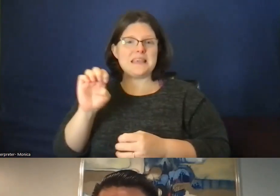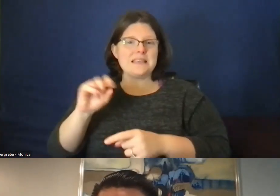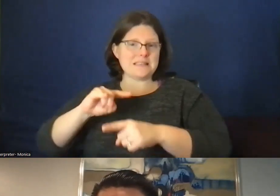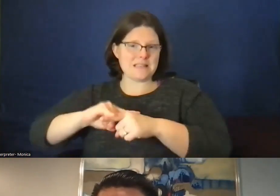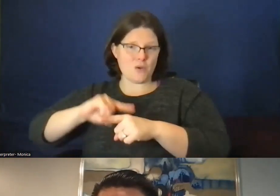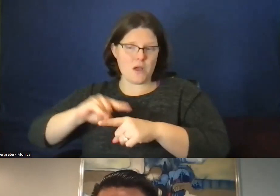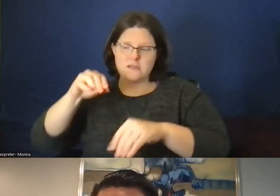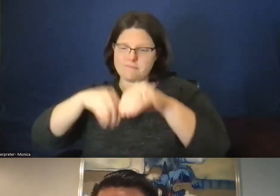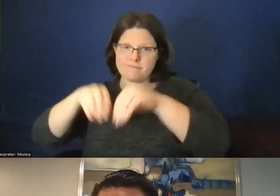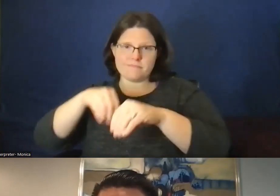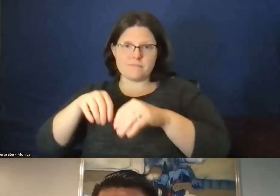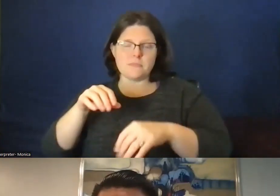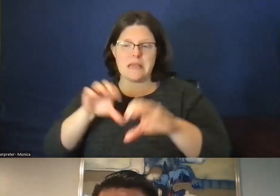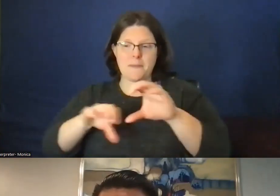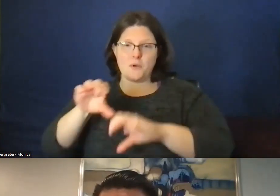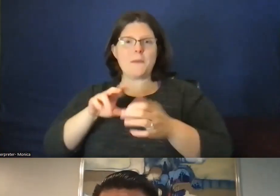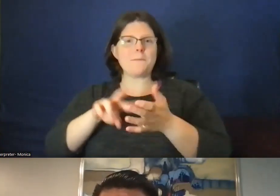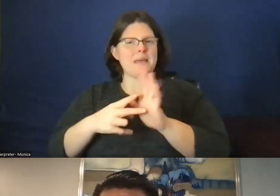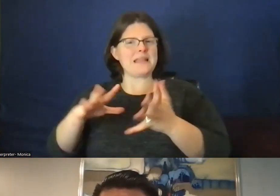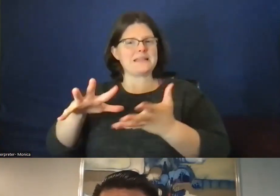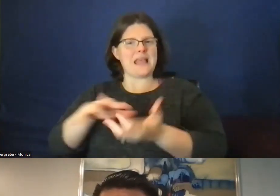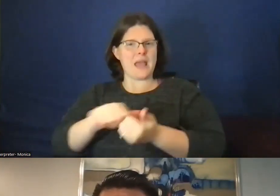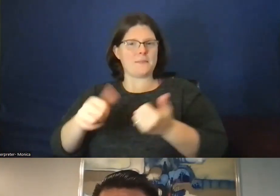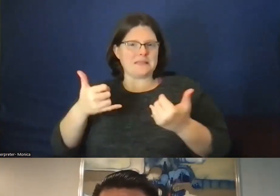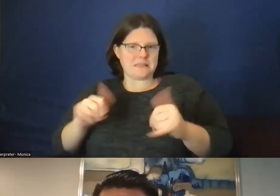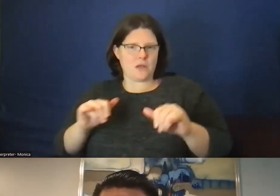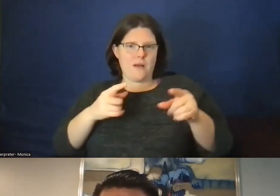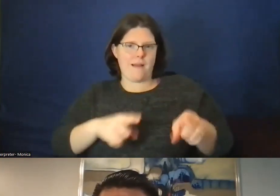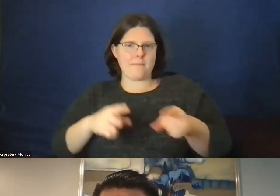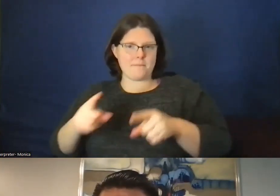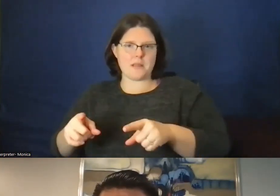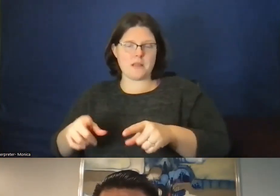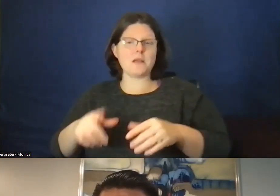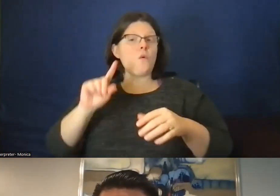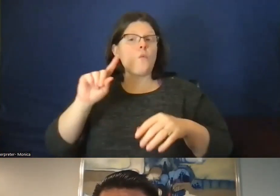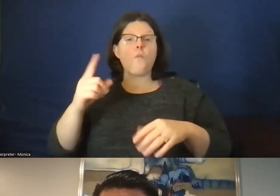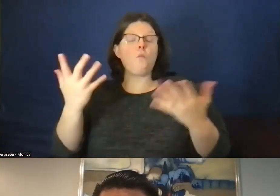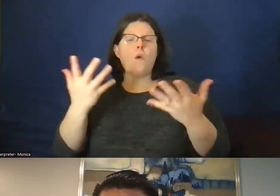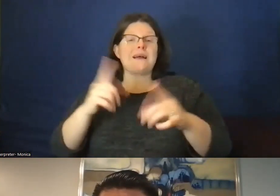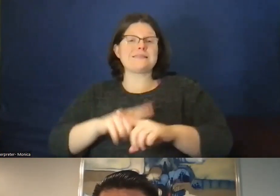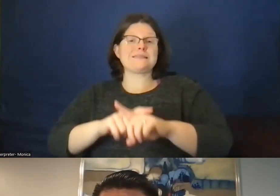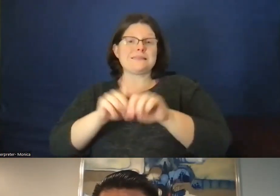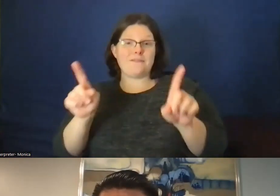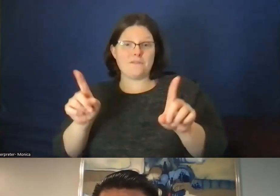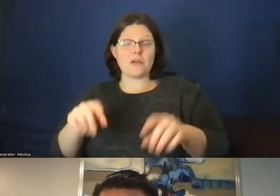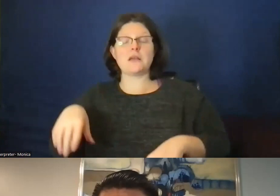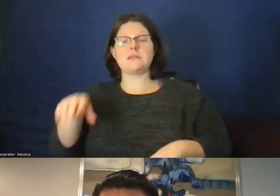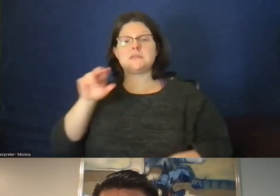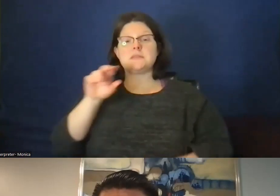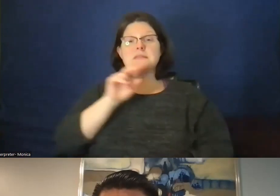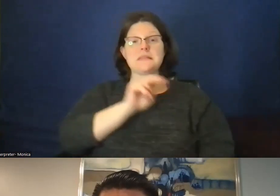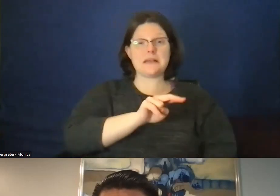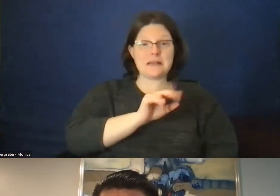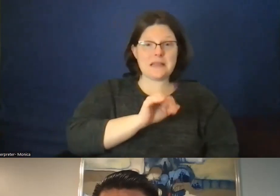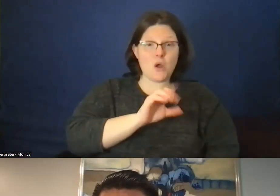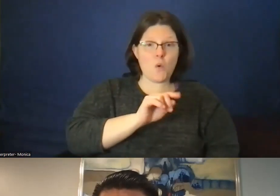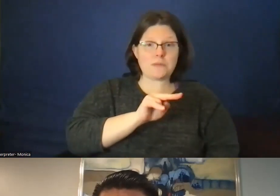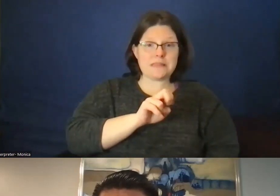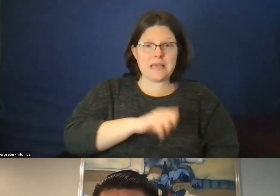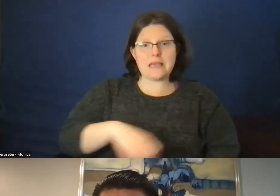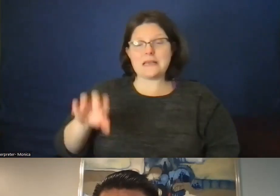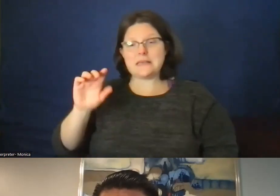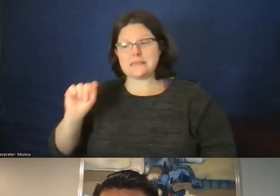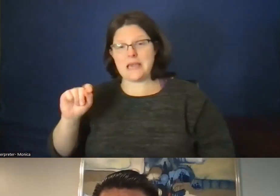e-cigarettes. So this damage is similar, but the only thing is nicotine versus this THC.